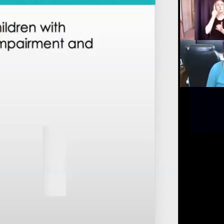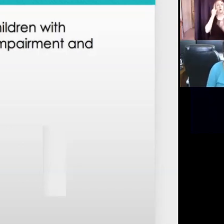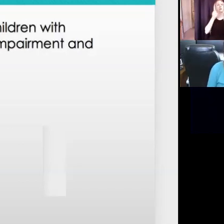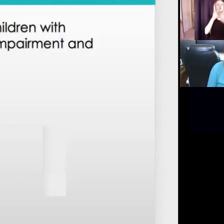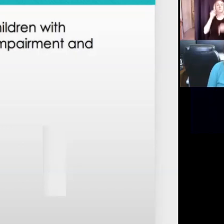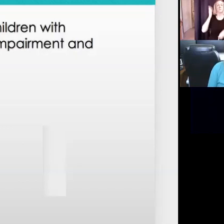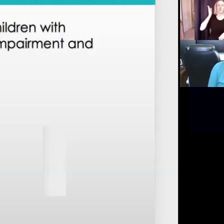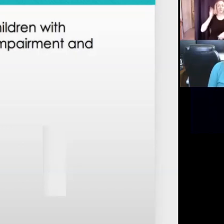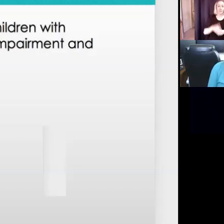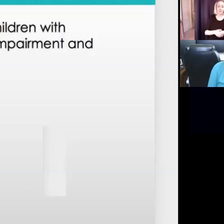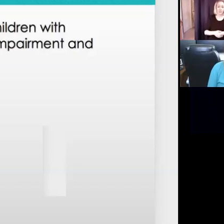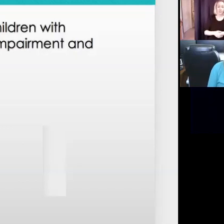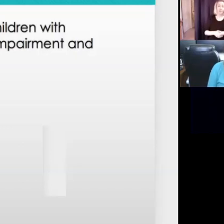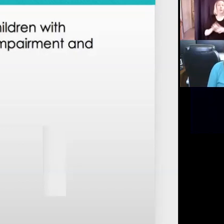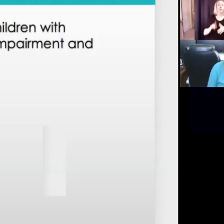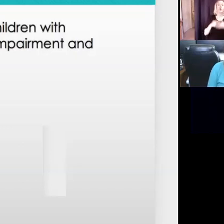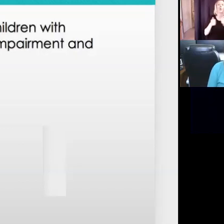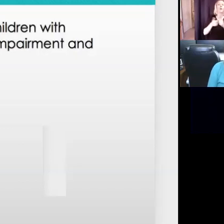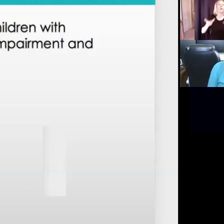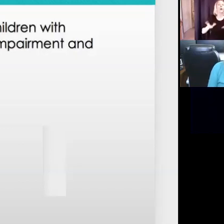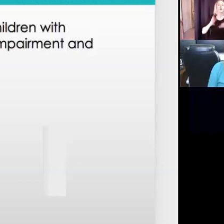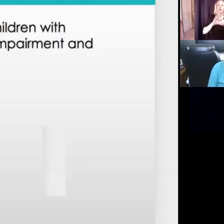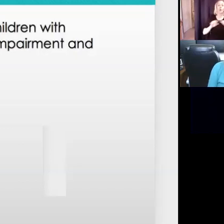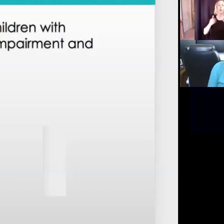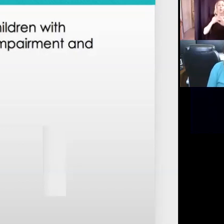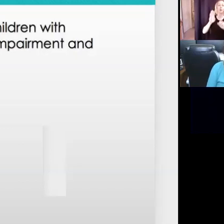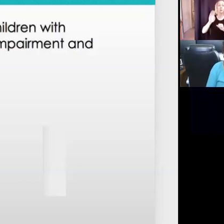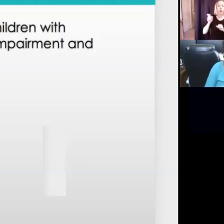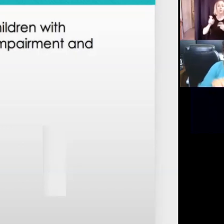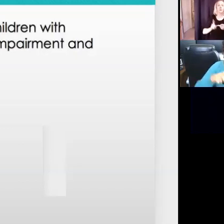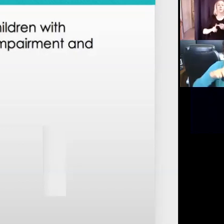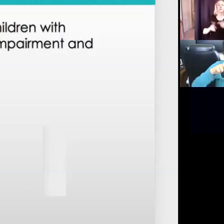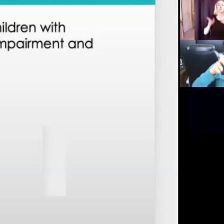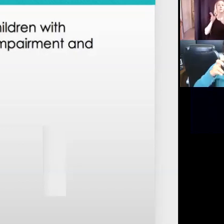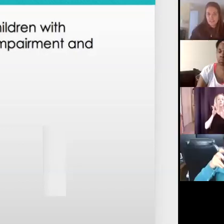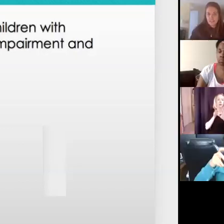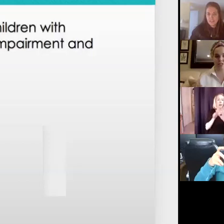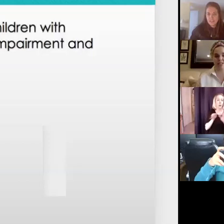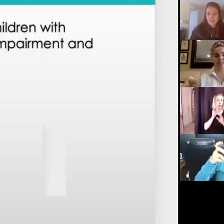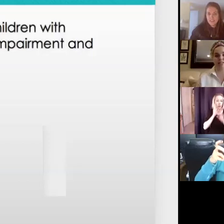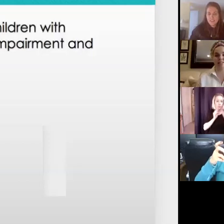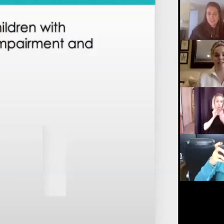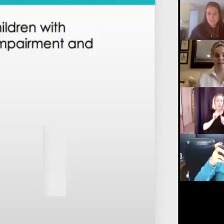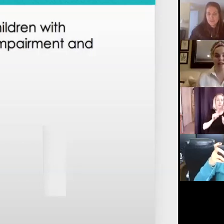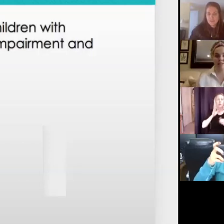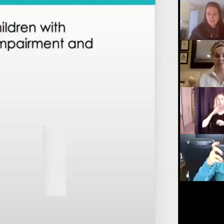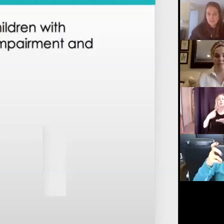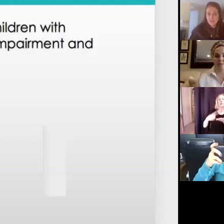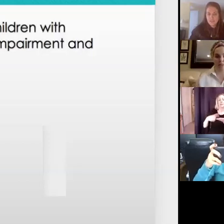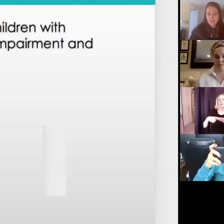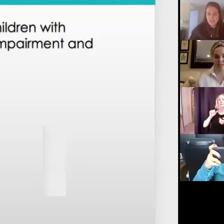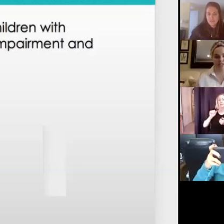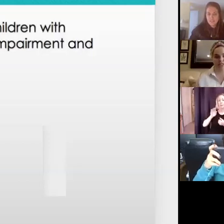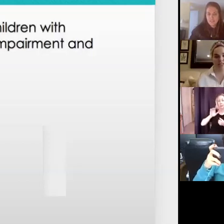start with Storyboxes and language experience books, and then I'm going to head into some alphabet, sight word instruction ideas, some